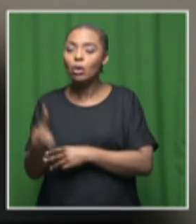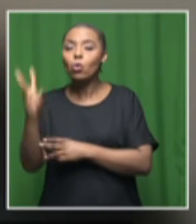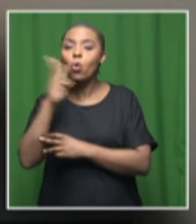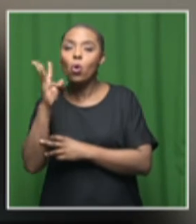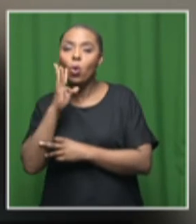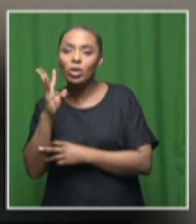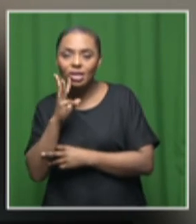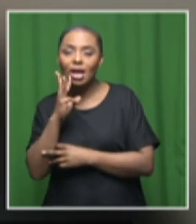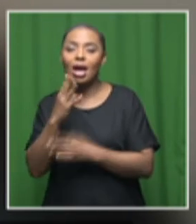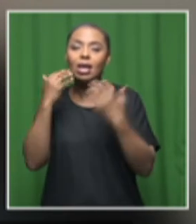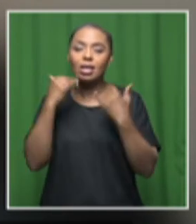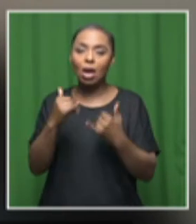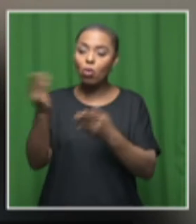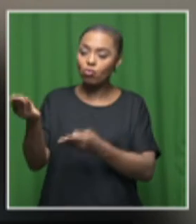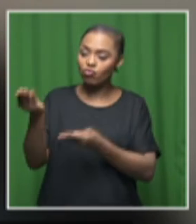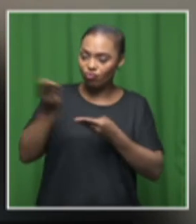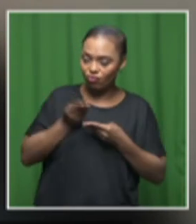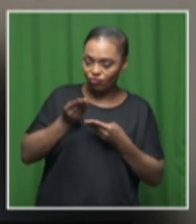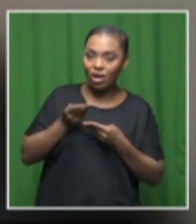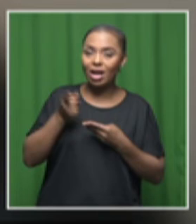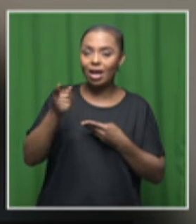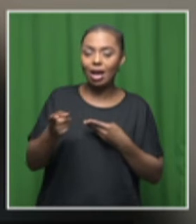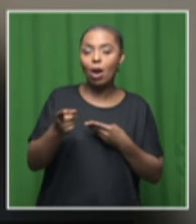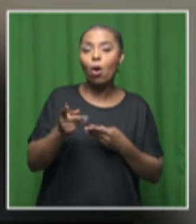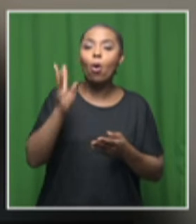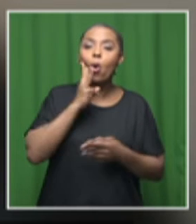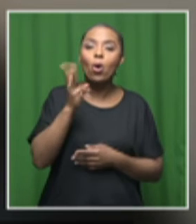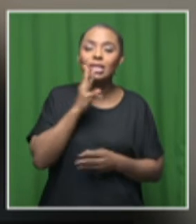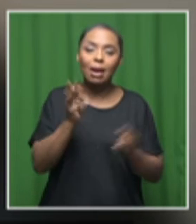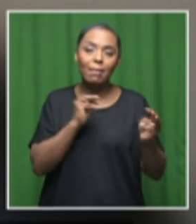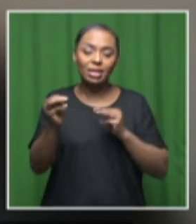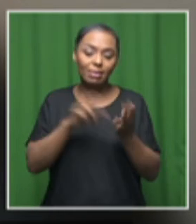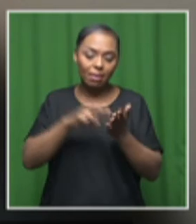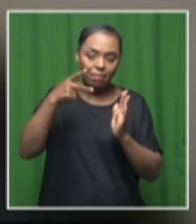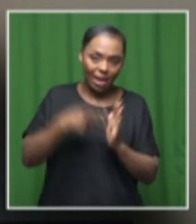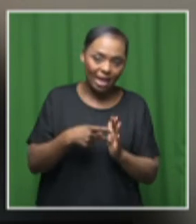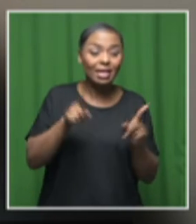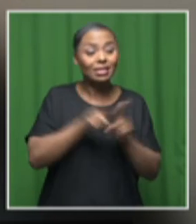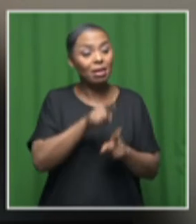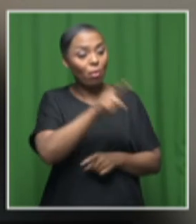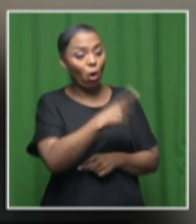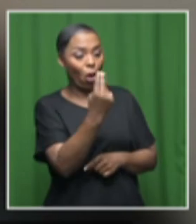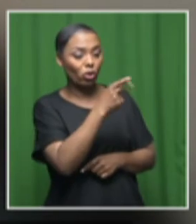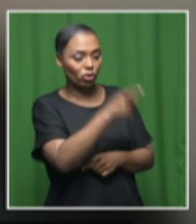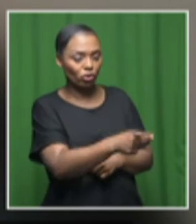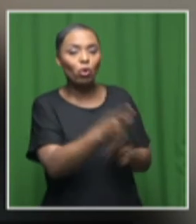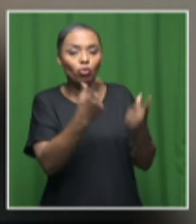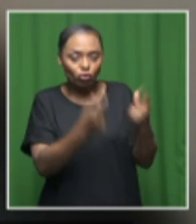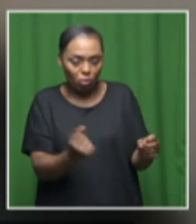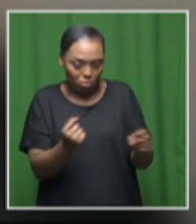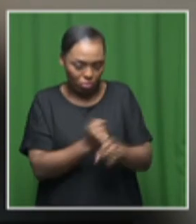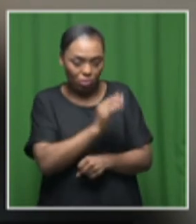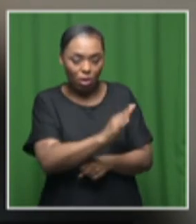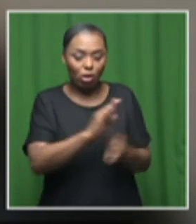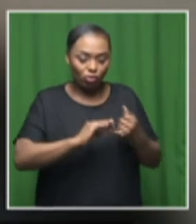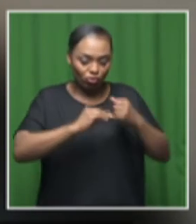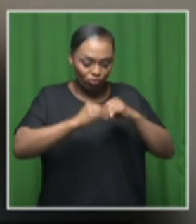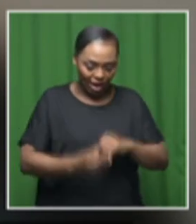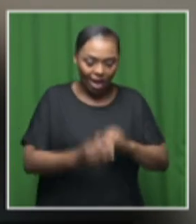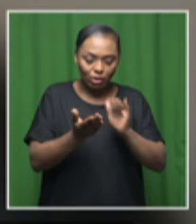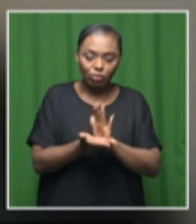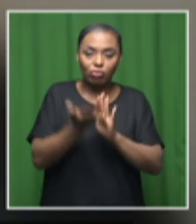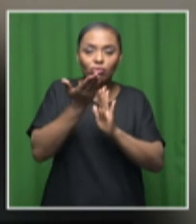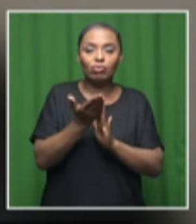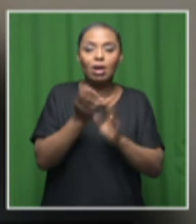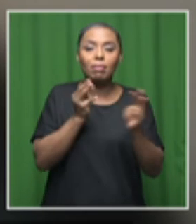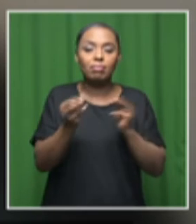Joburg Water needs to submit a water management plan, and Rand Water also needs to do certain things in terms of trying to increase supply